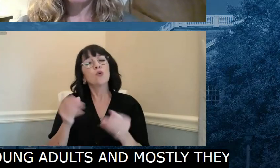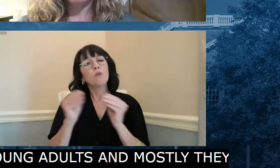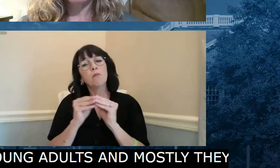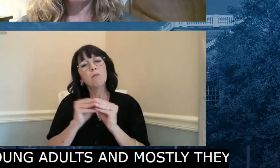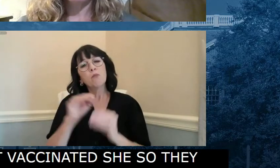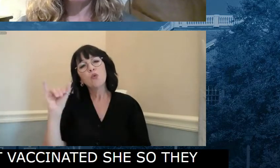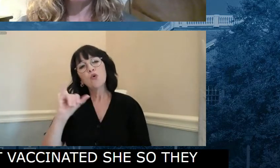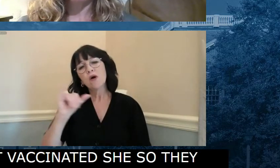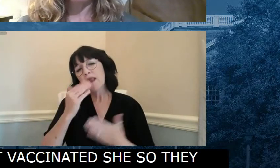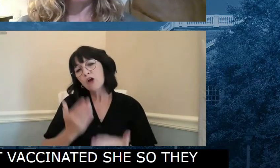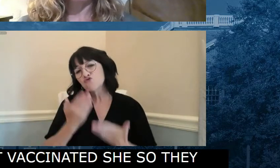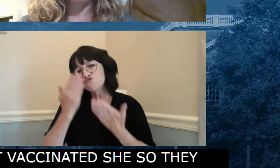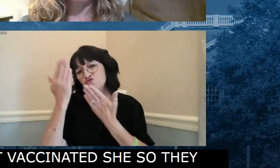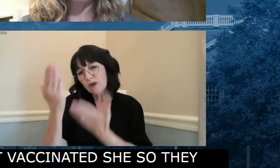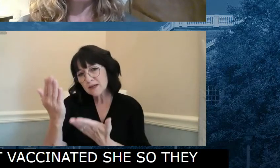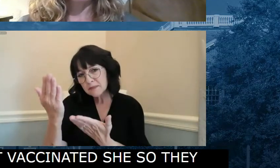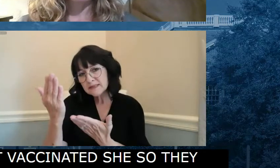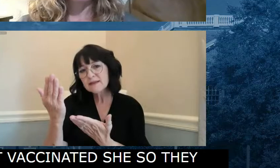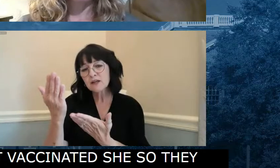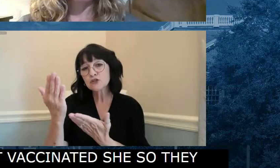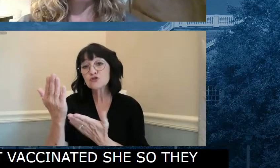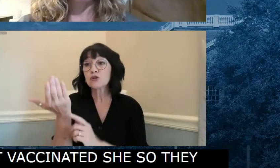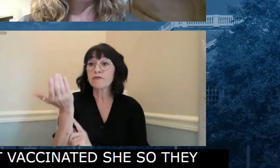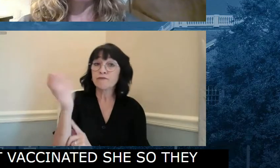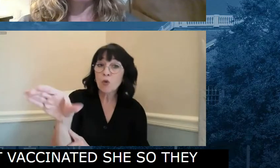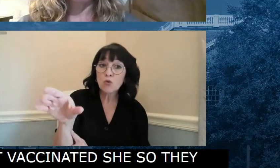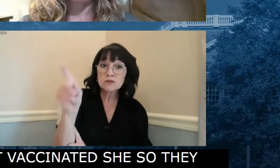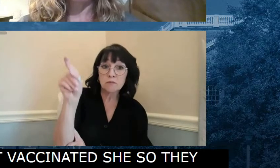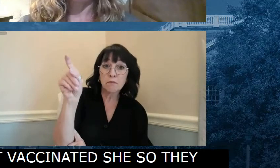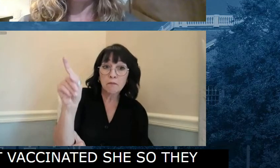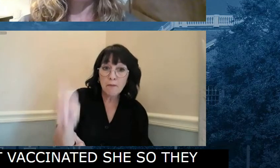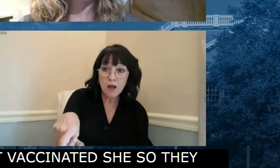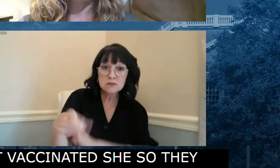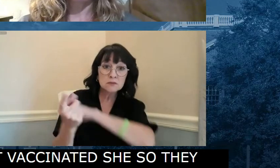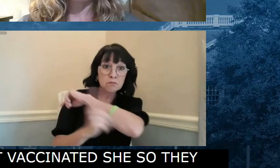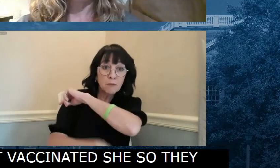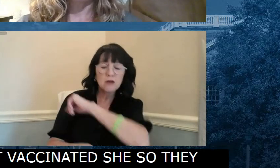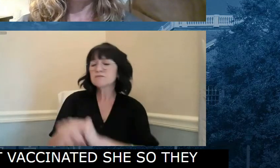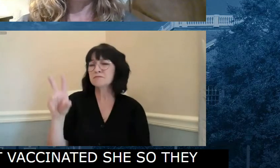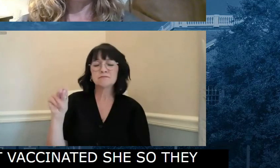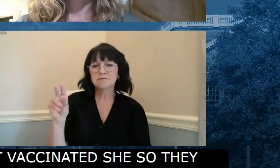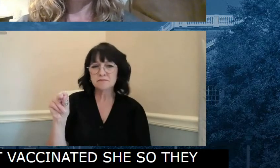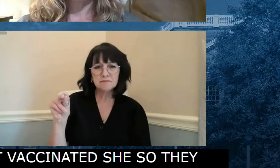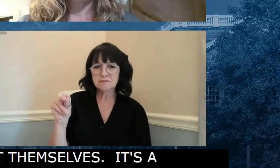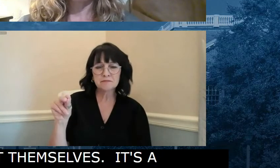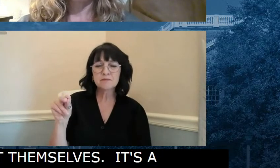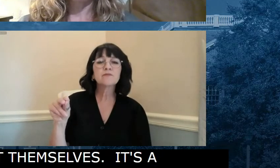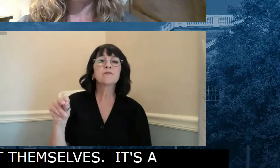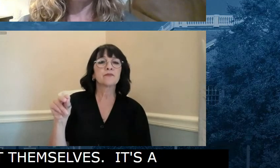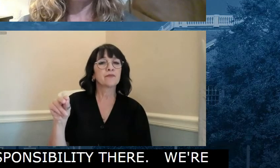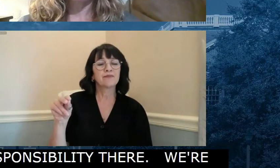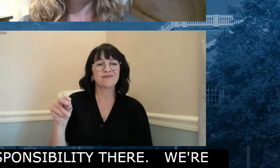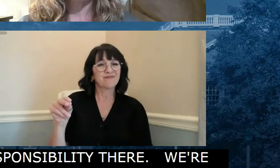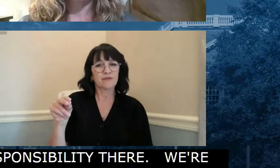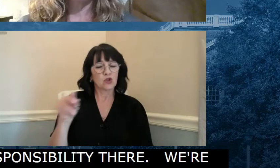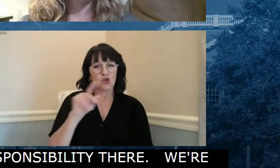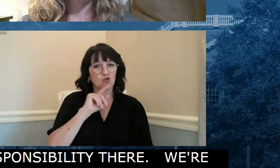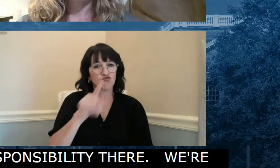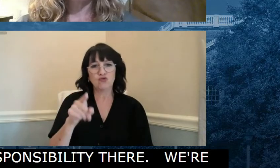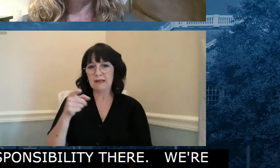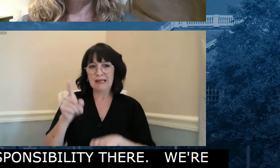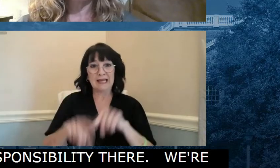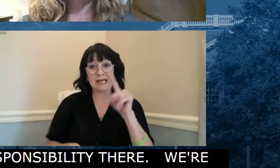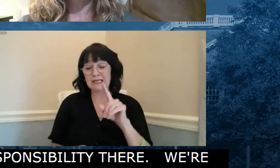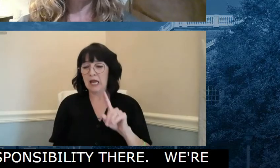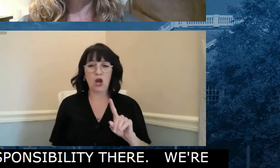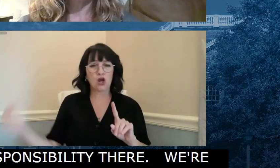personal recommendation to take the responsibility there. I think we're not going to be able to go back unless it gets really